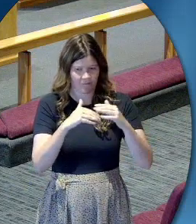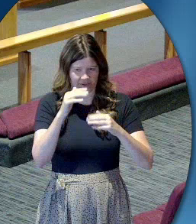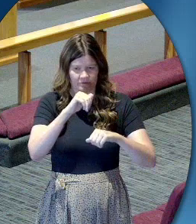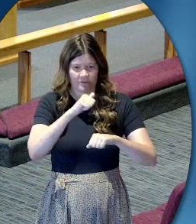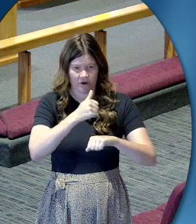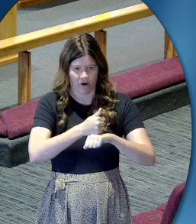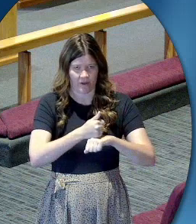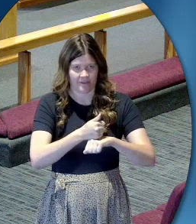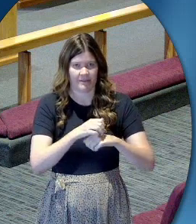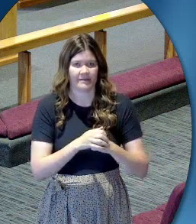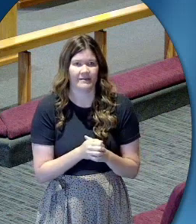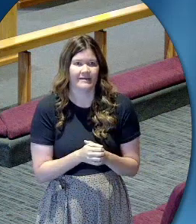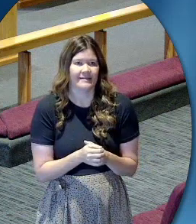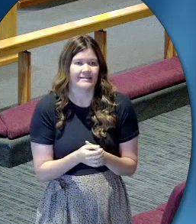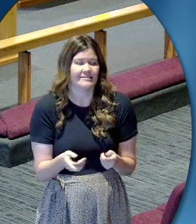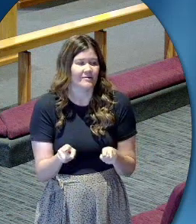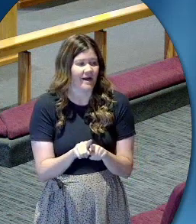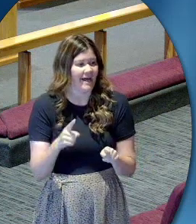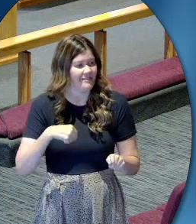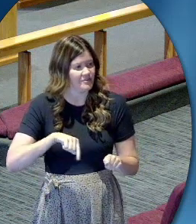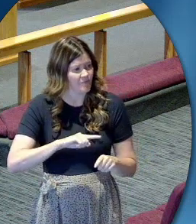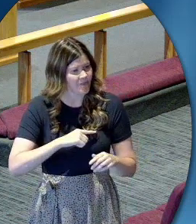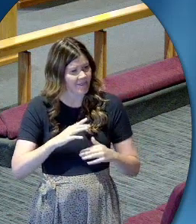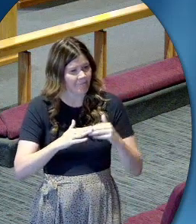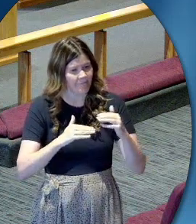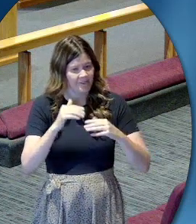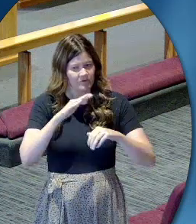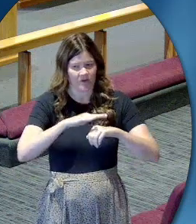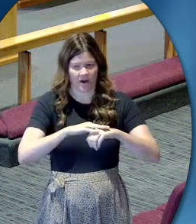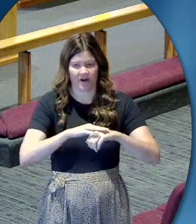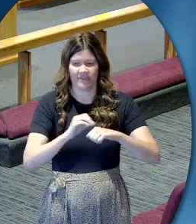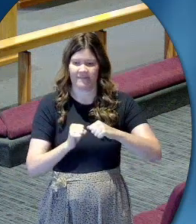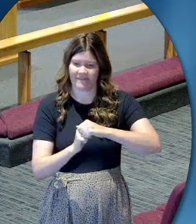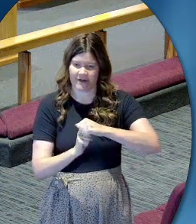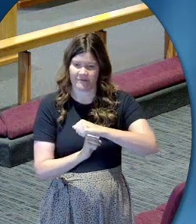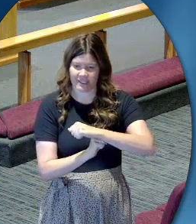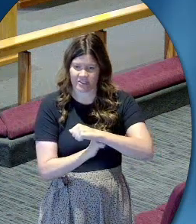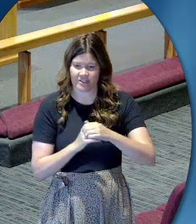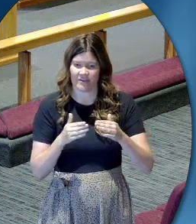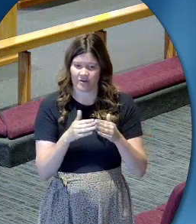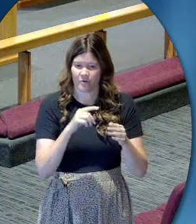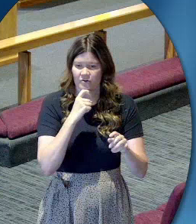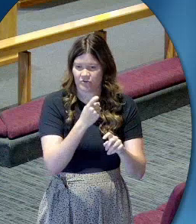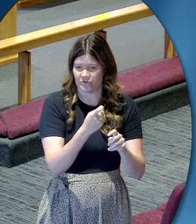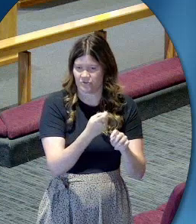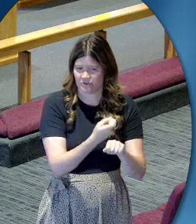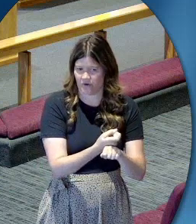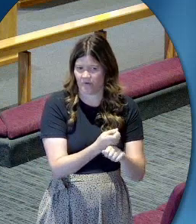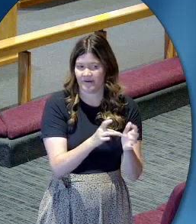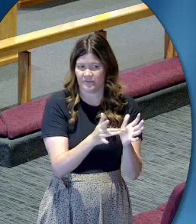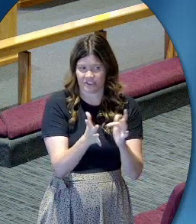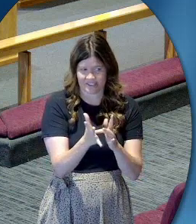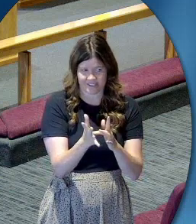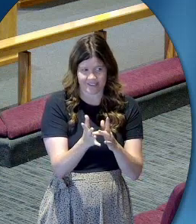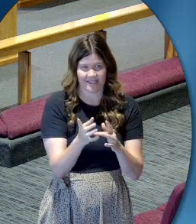built. And as we build upon the foundation and cornerstone of Jesus, we are